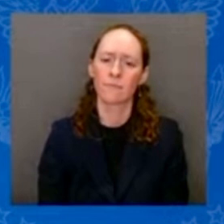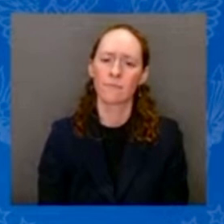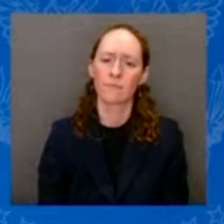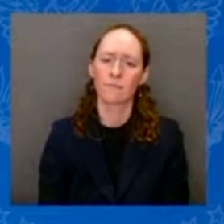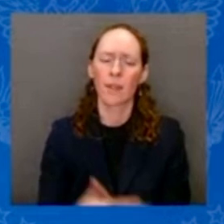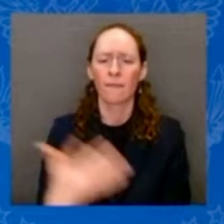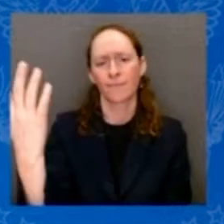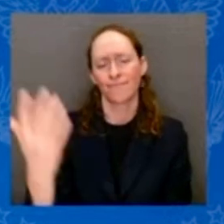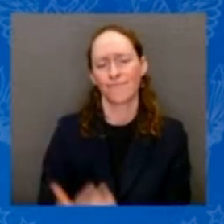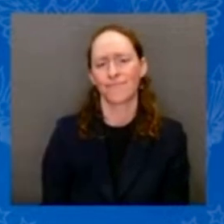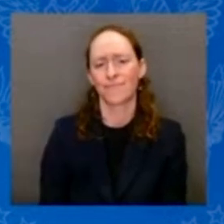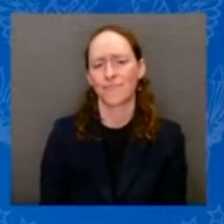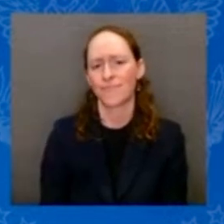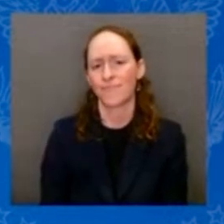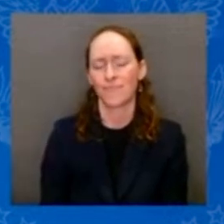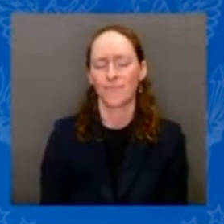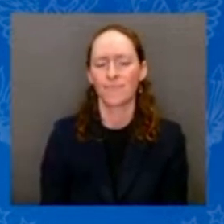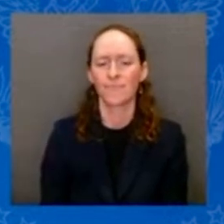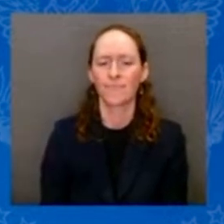let me close with this.